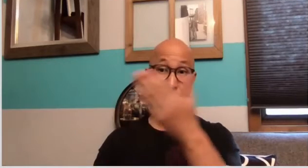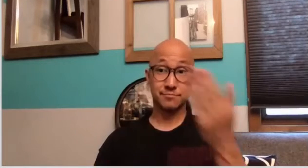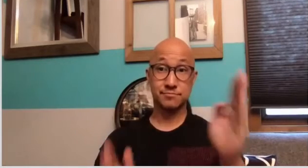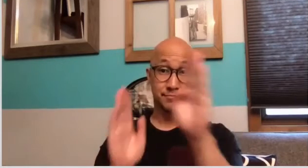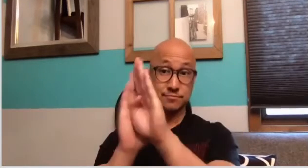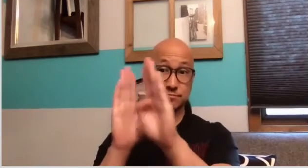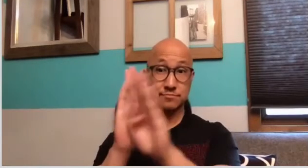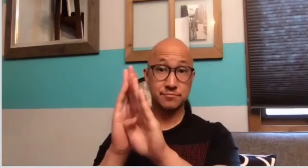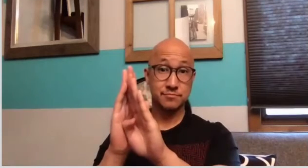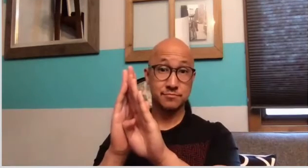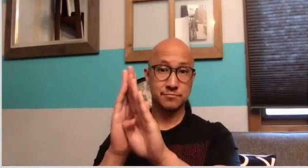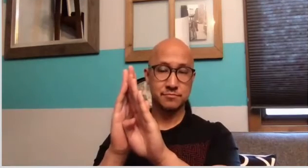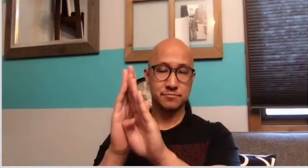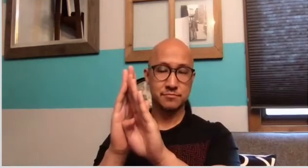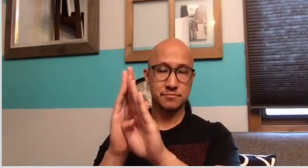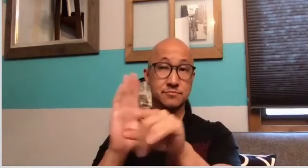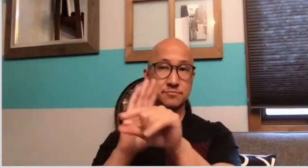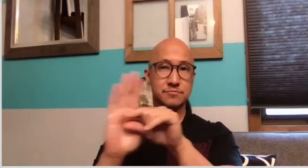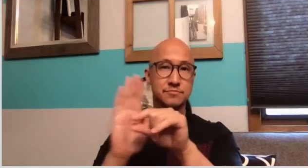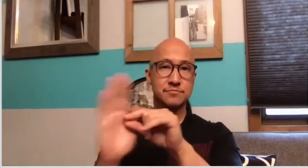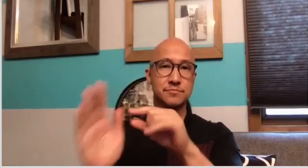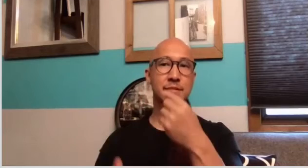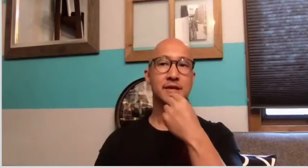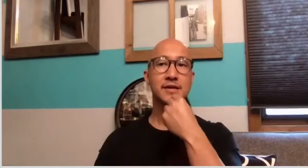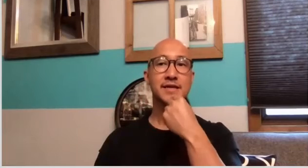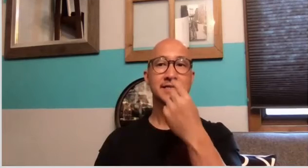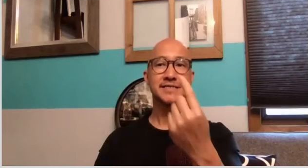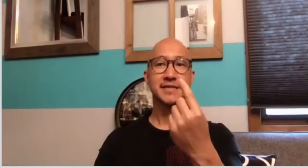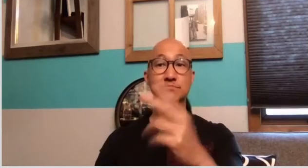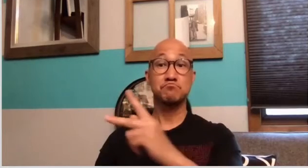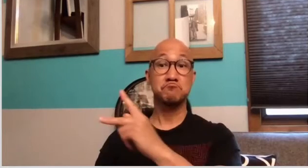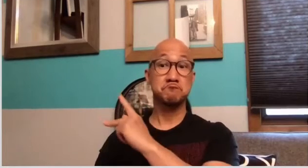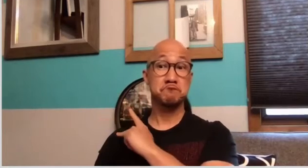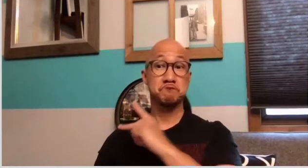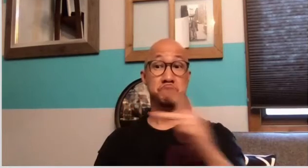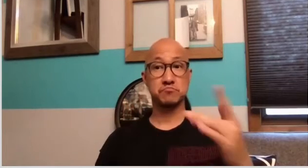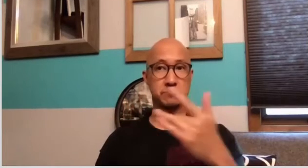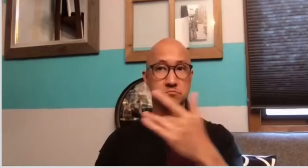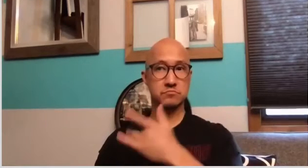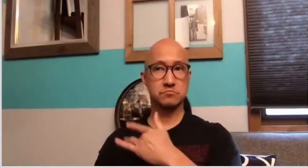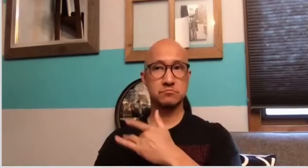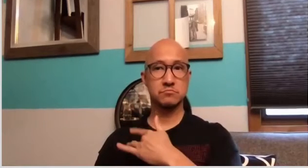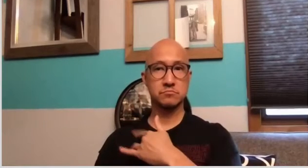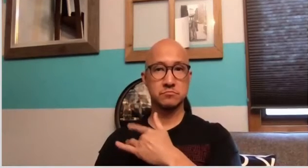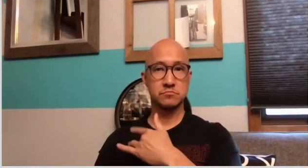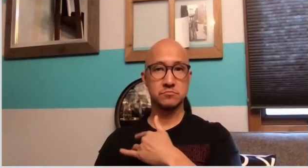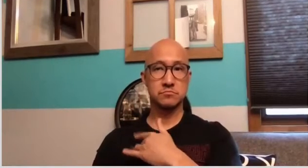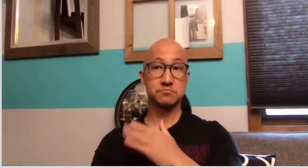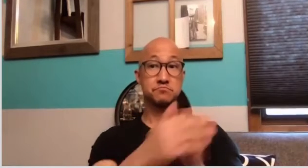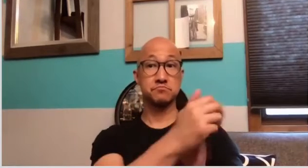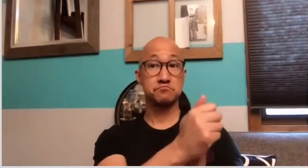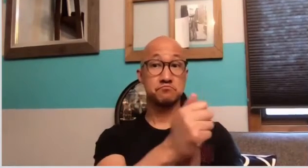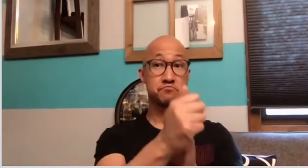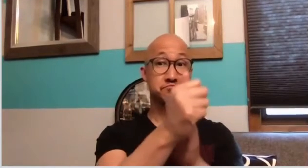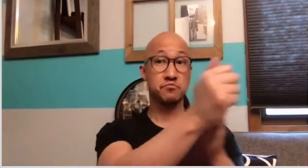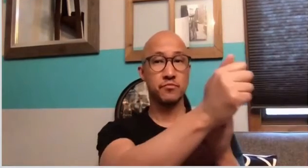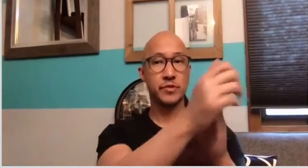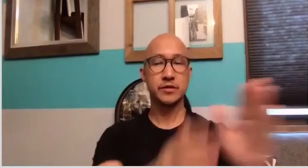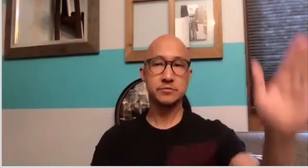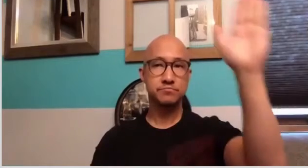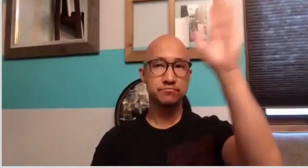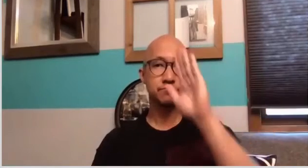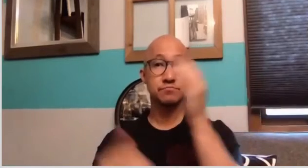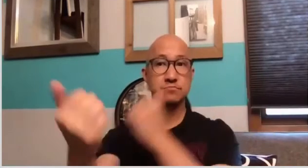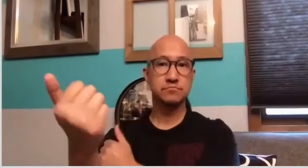him. And the second scripture is Jeremiah 29:10. This is what the Lord says: when 70 years